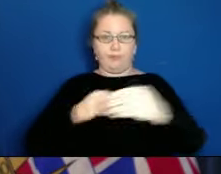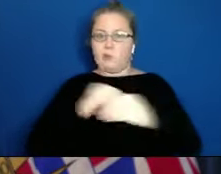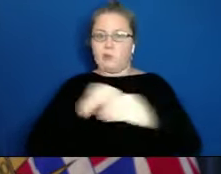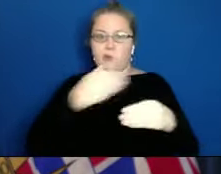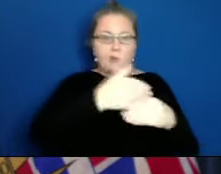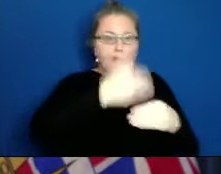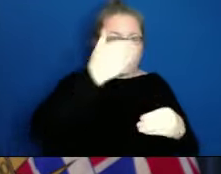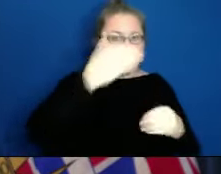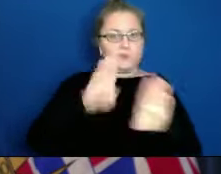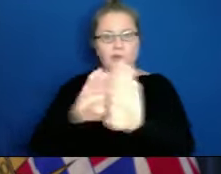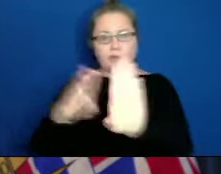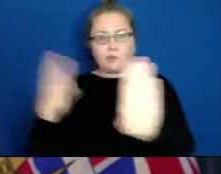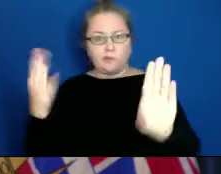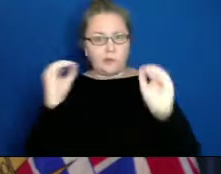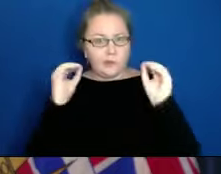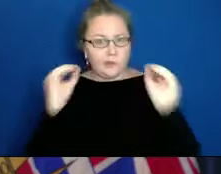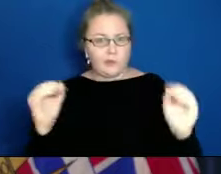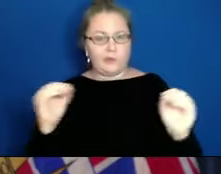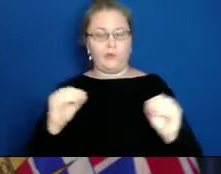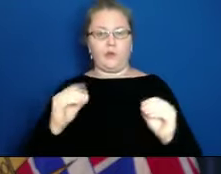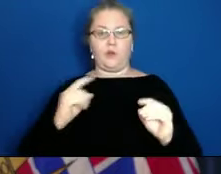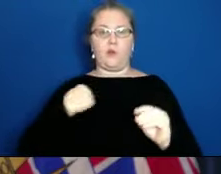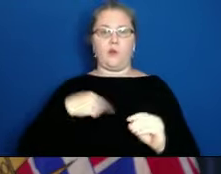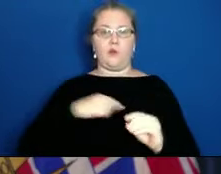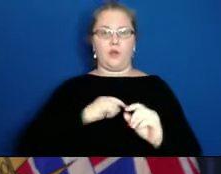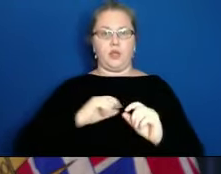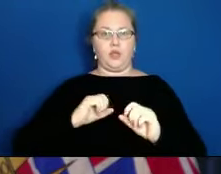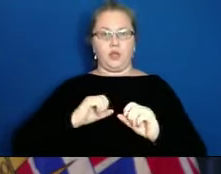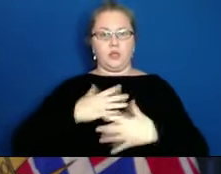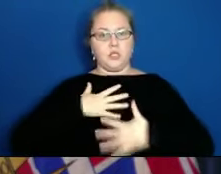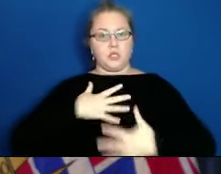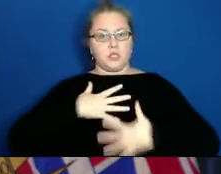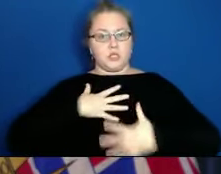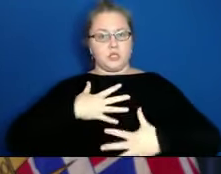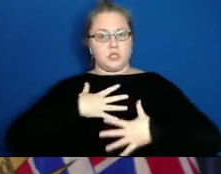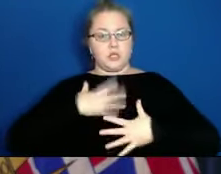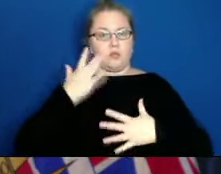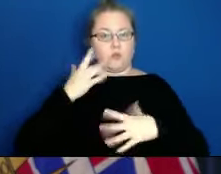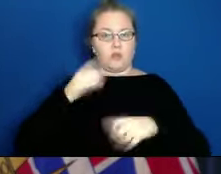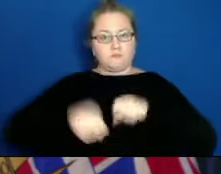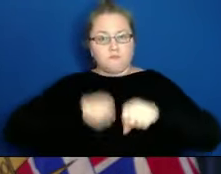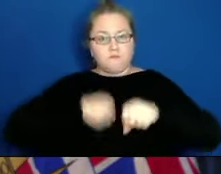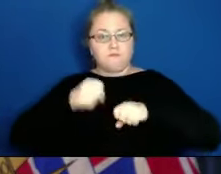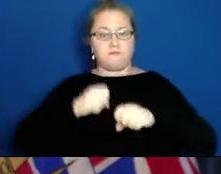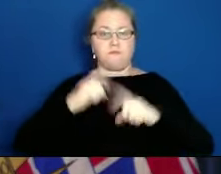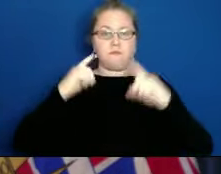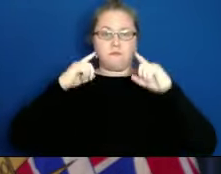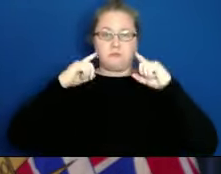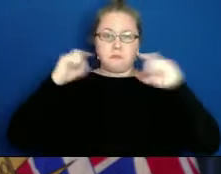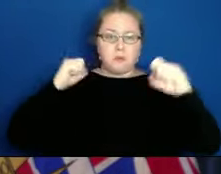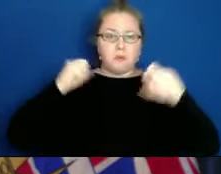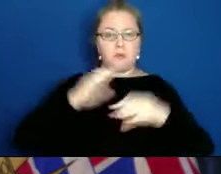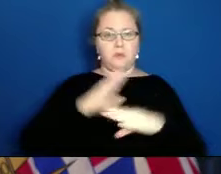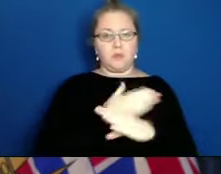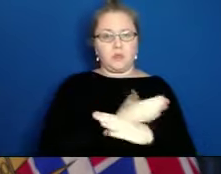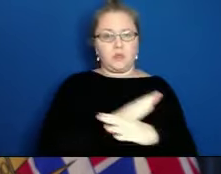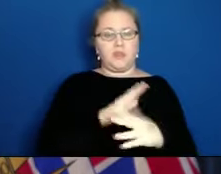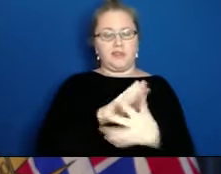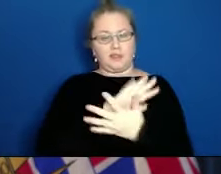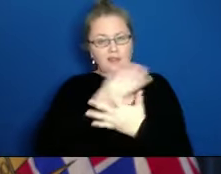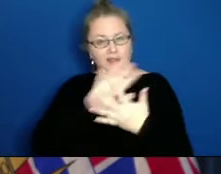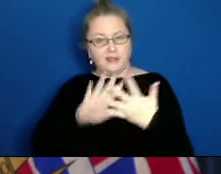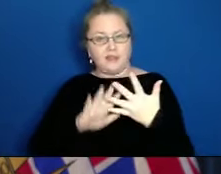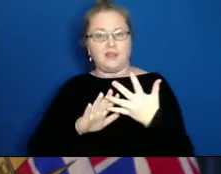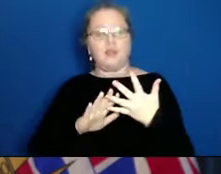we're exerting and when we have poorer ventilation and when there's often loud music. Those are the settings that are most